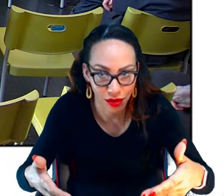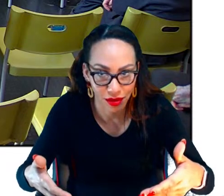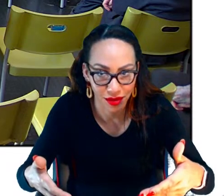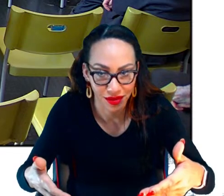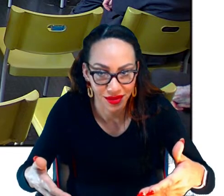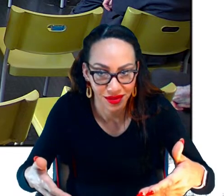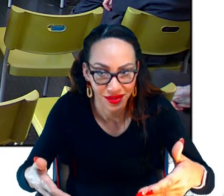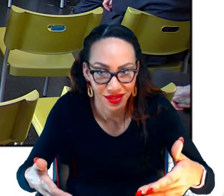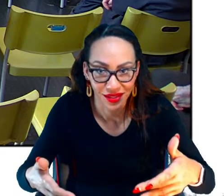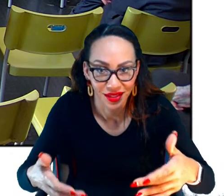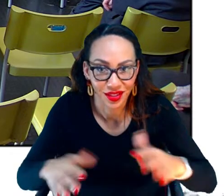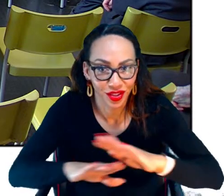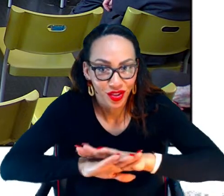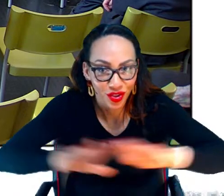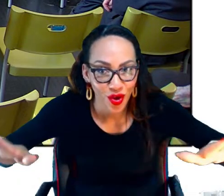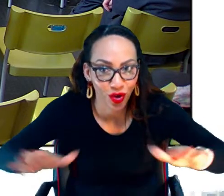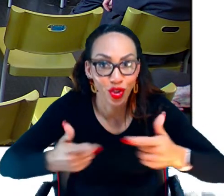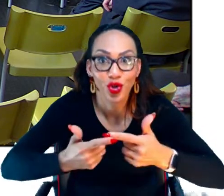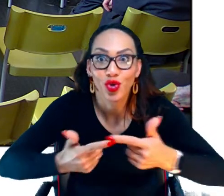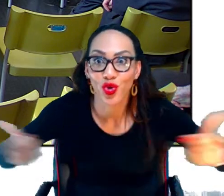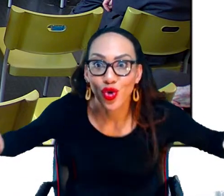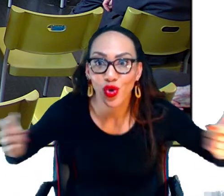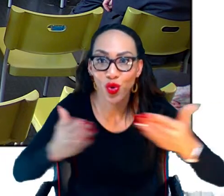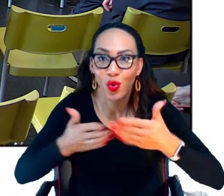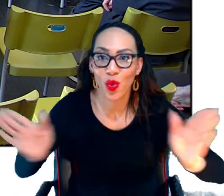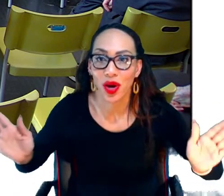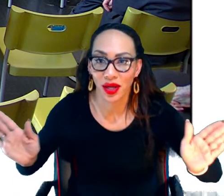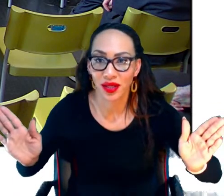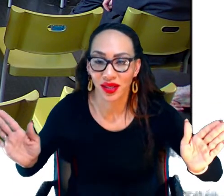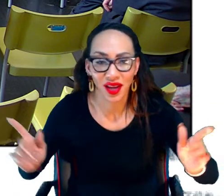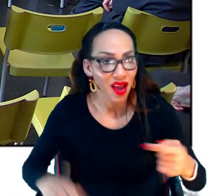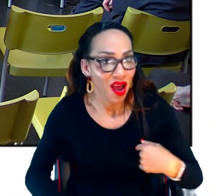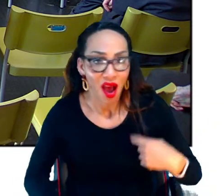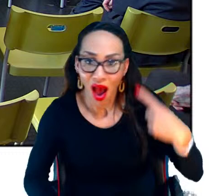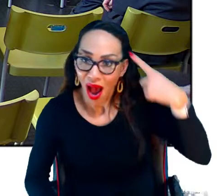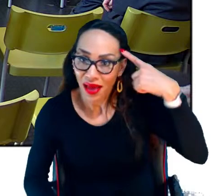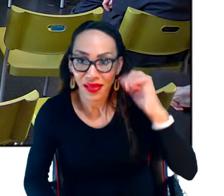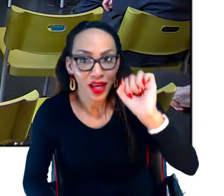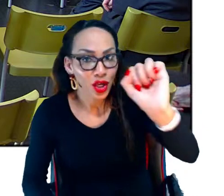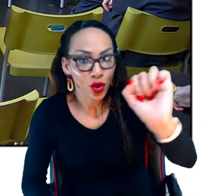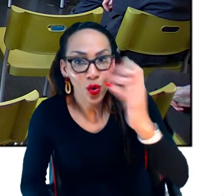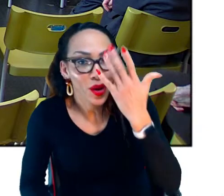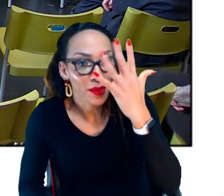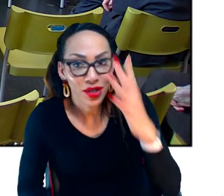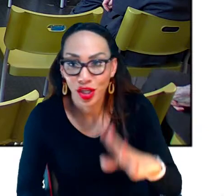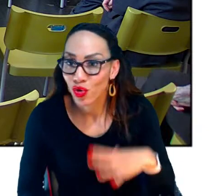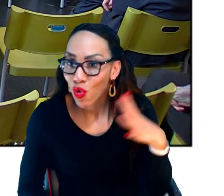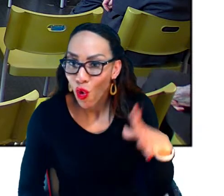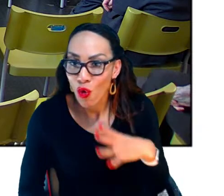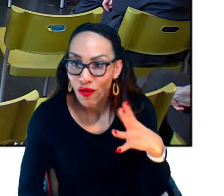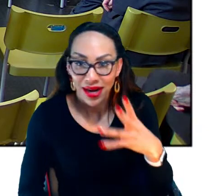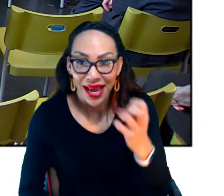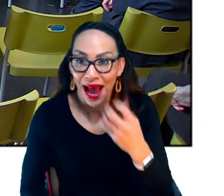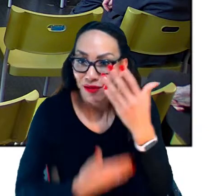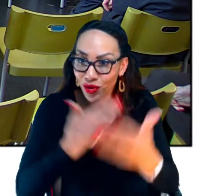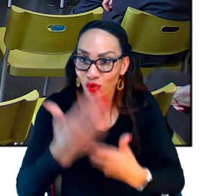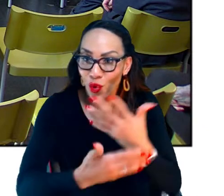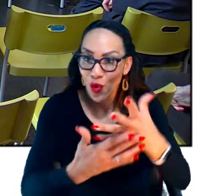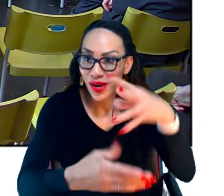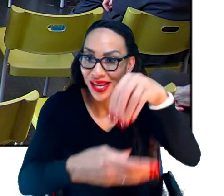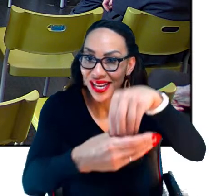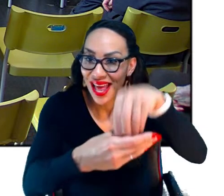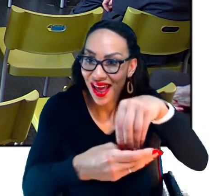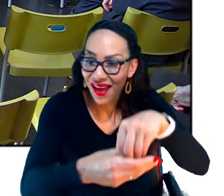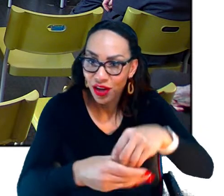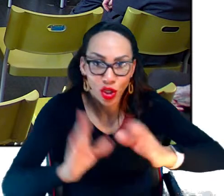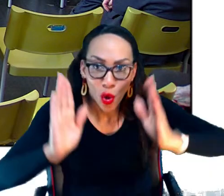each image already has its story, I feel like, even though you don't have to really tell it.